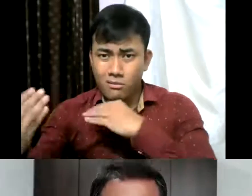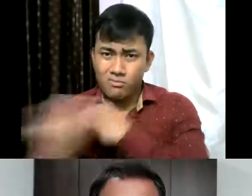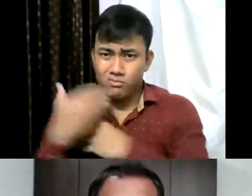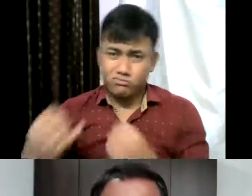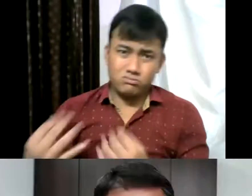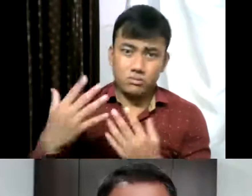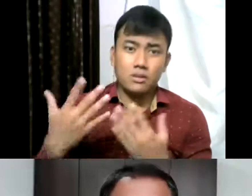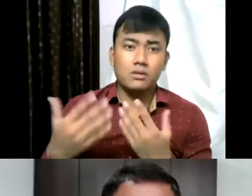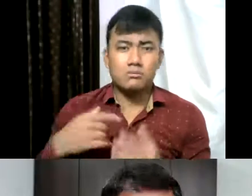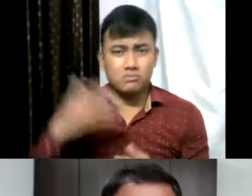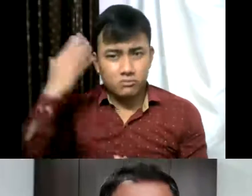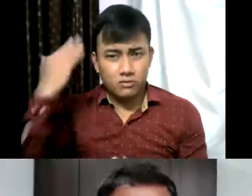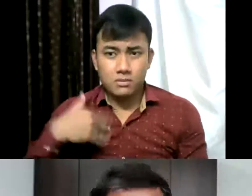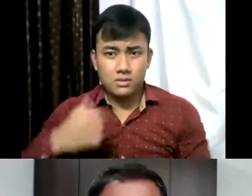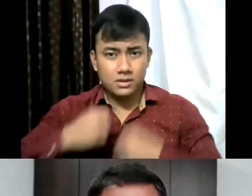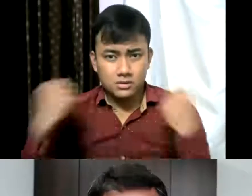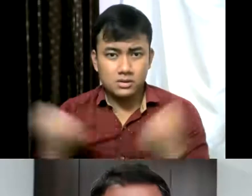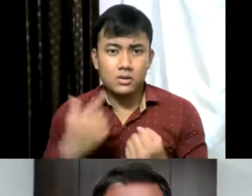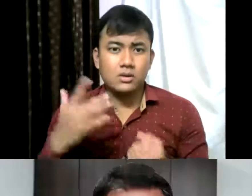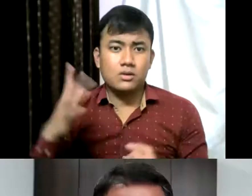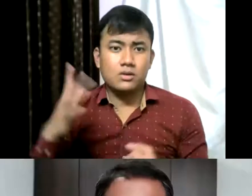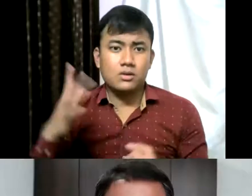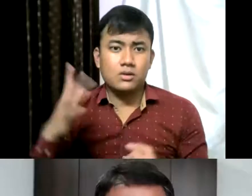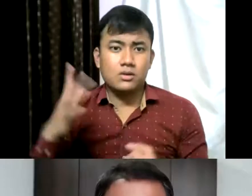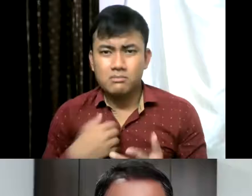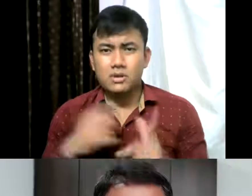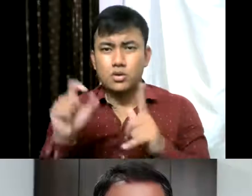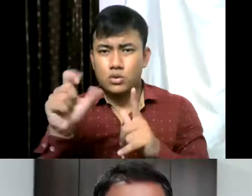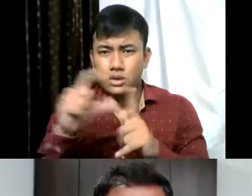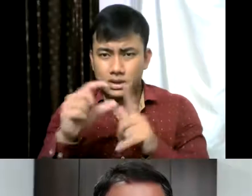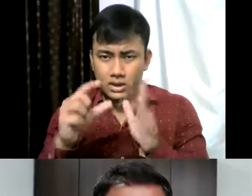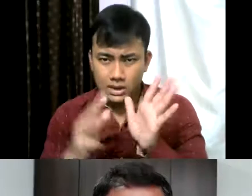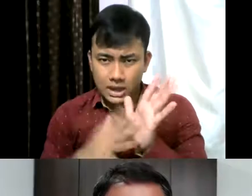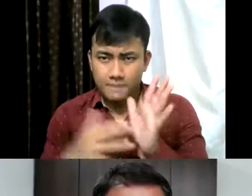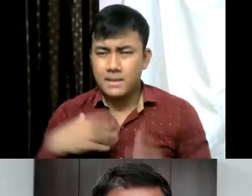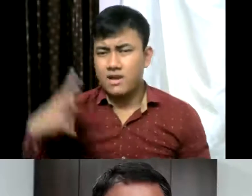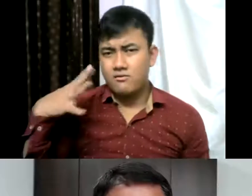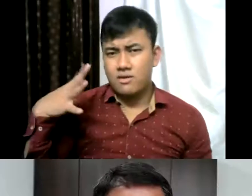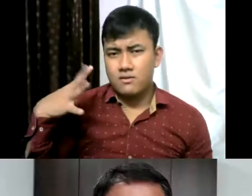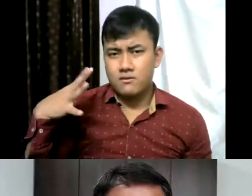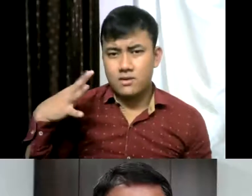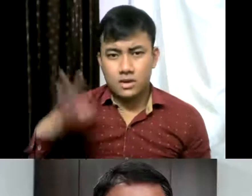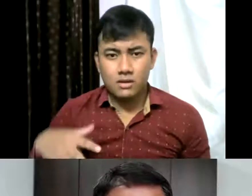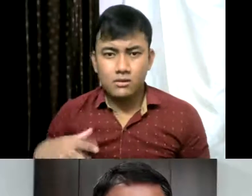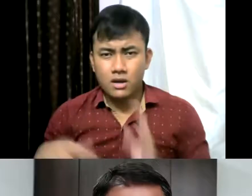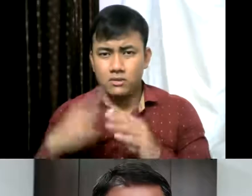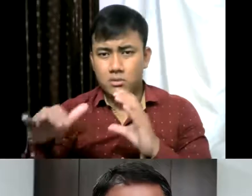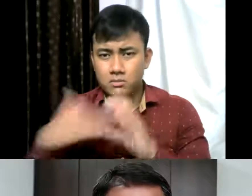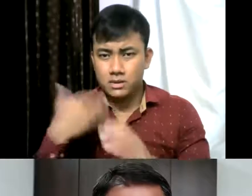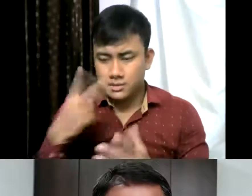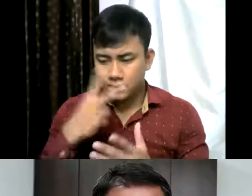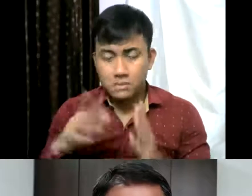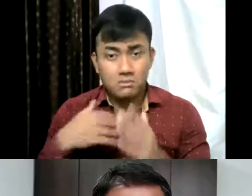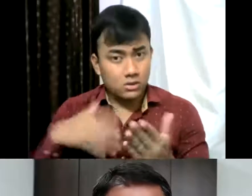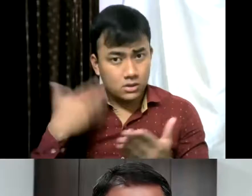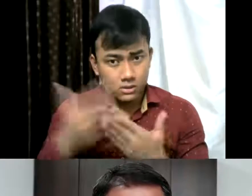DM, such a hot profile, I'm going to respond to you. It's all being, so what I see is in